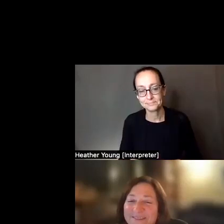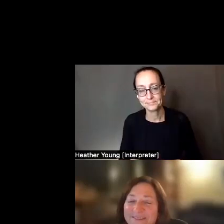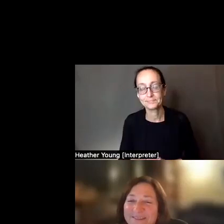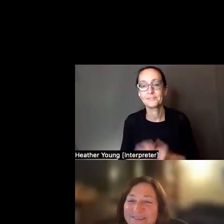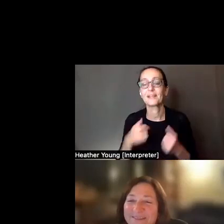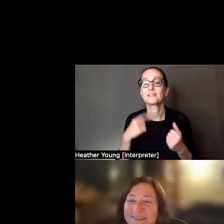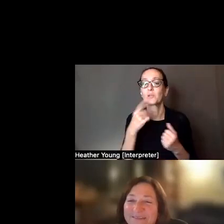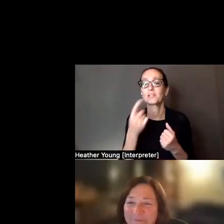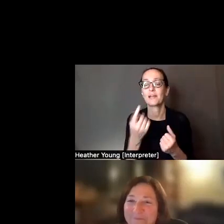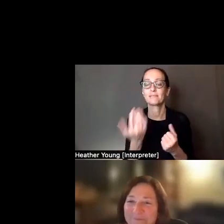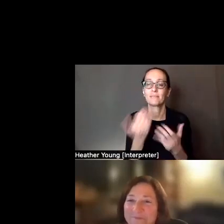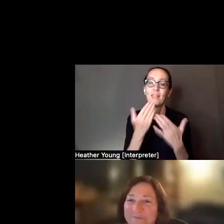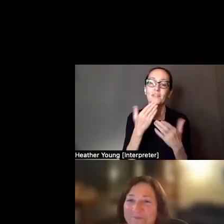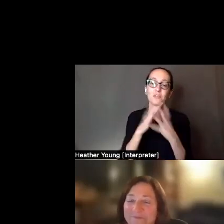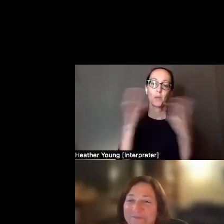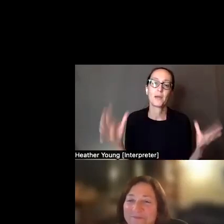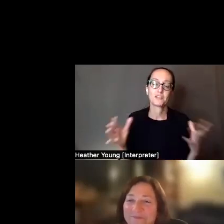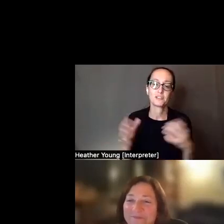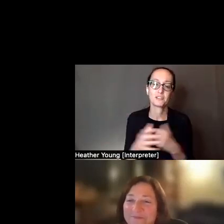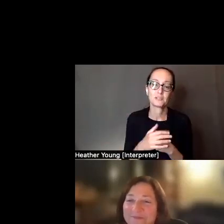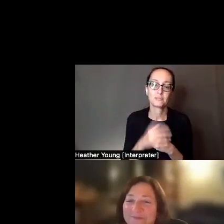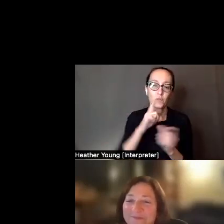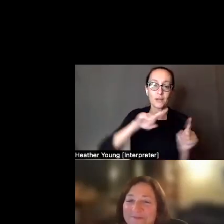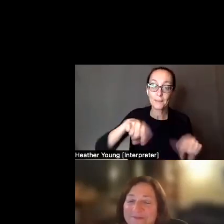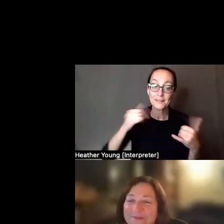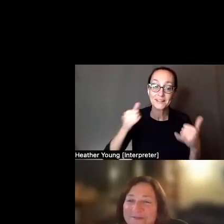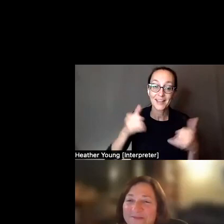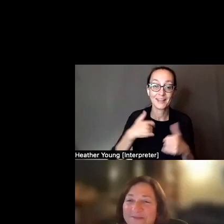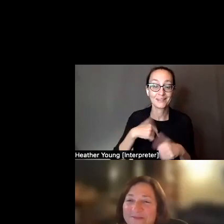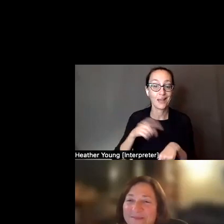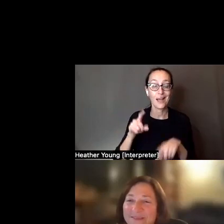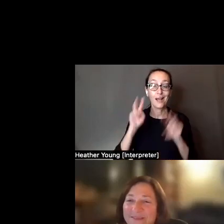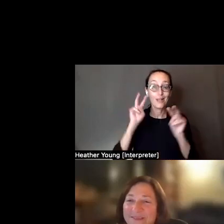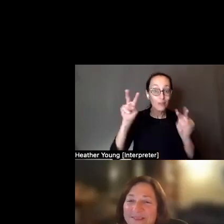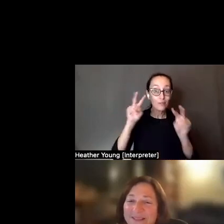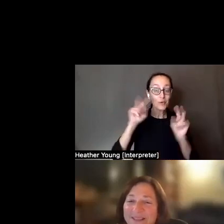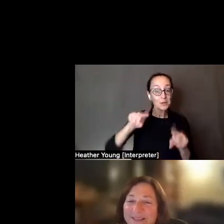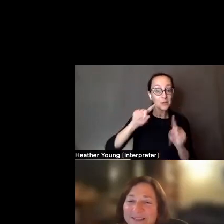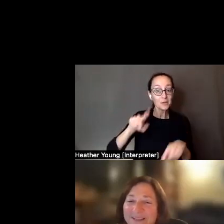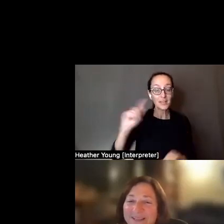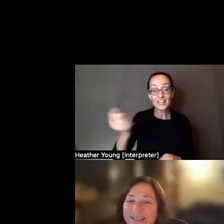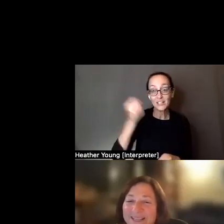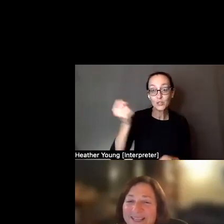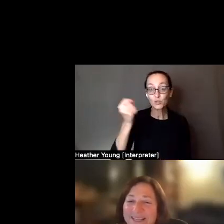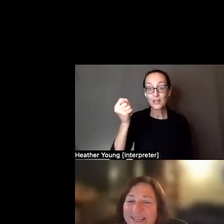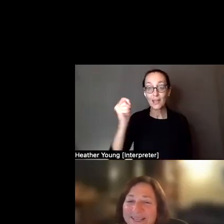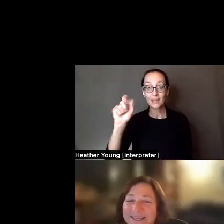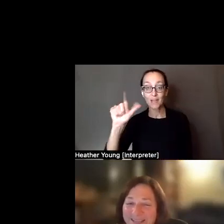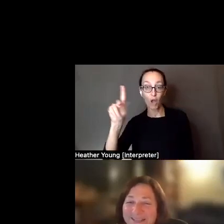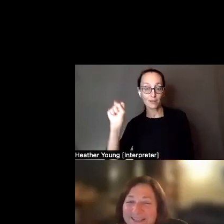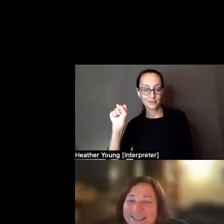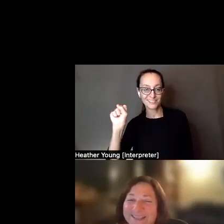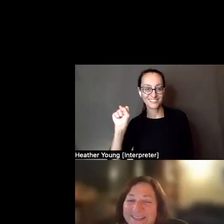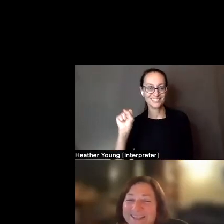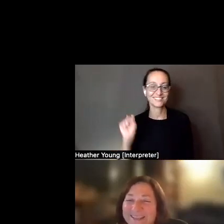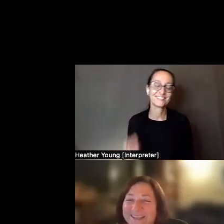much for being here today. I can't wait to attend some Tuesday talks, and I will be sharing